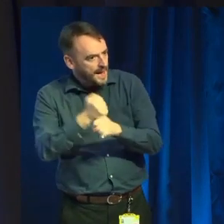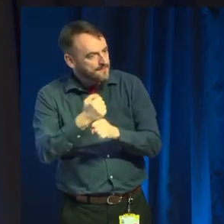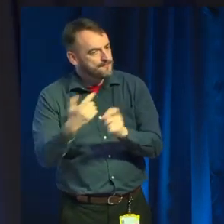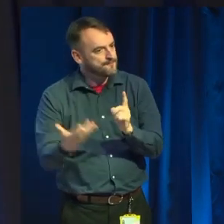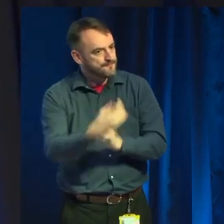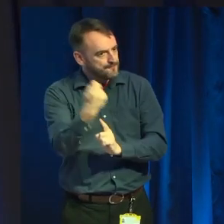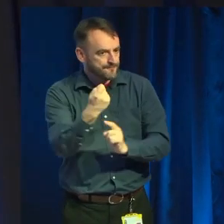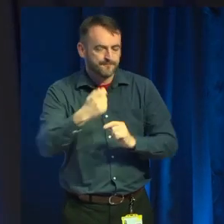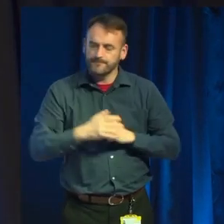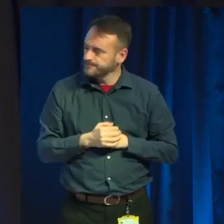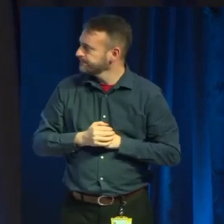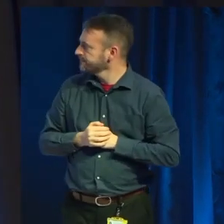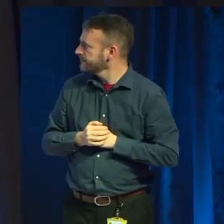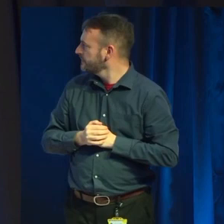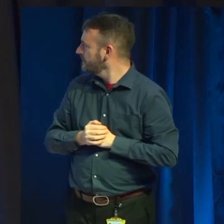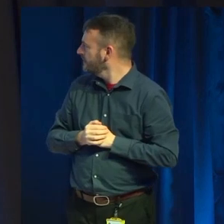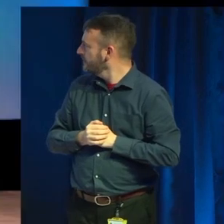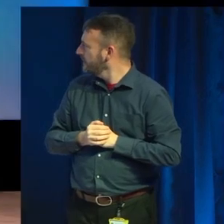So what do you do with this information?